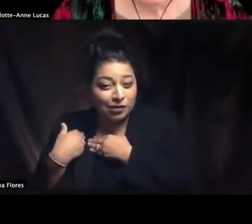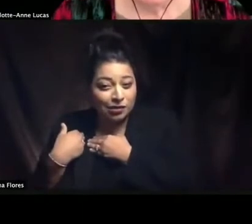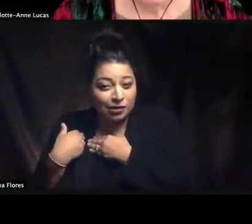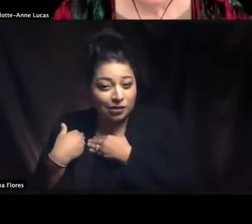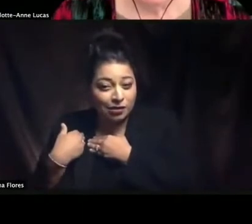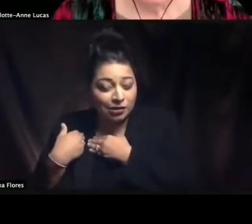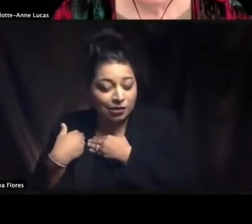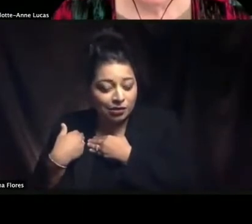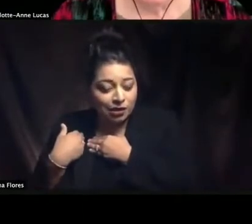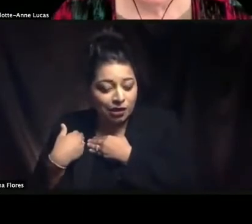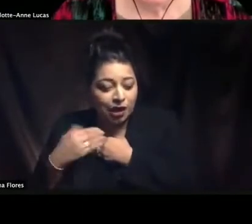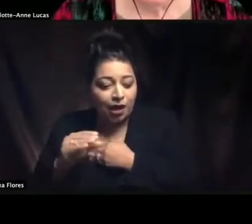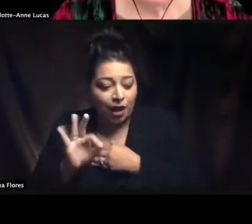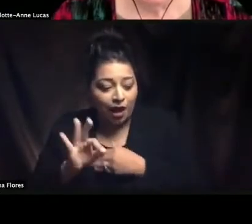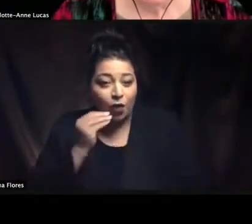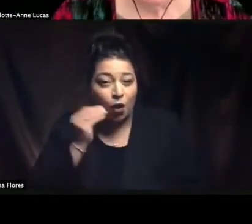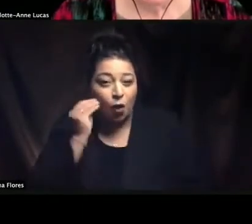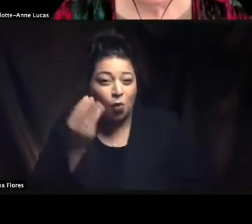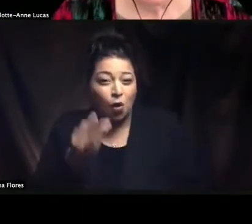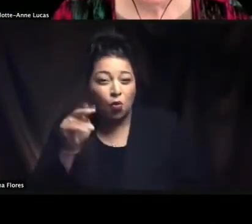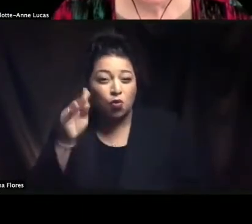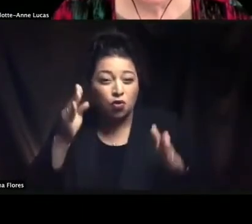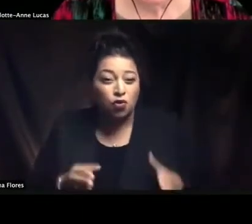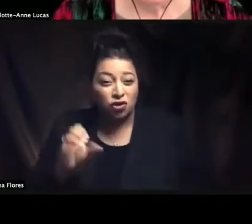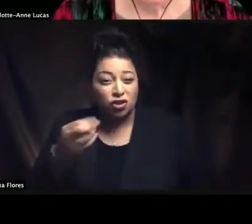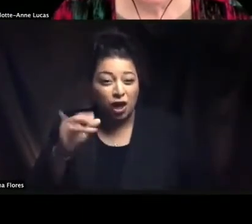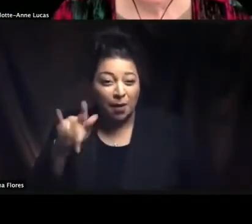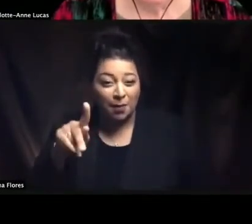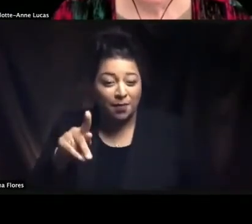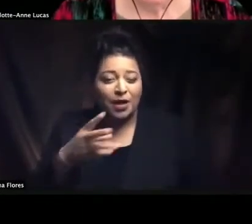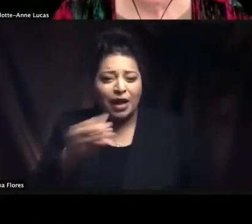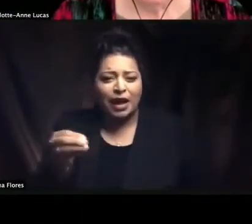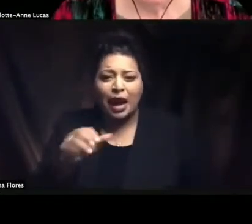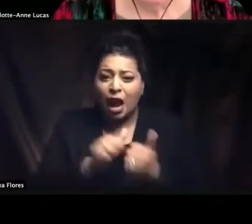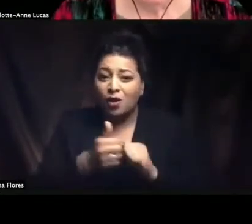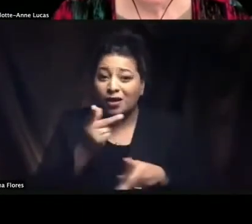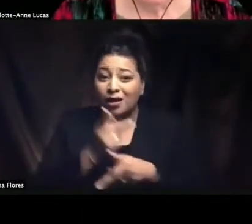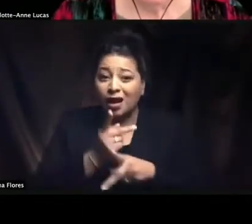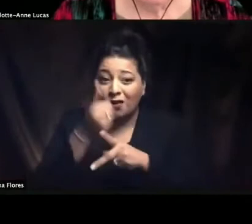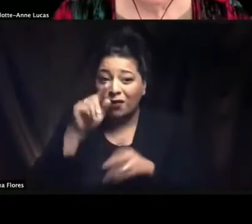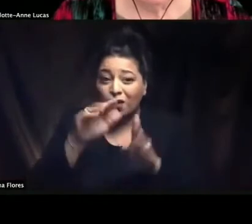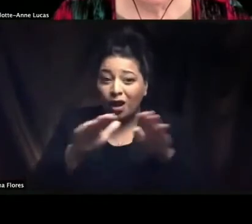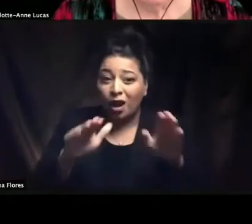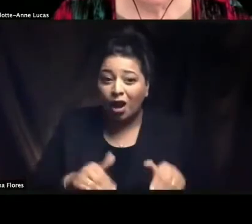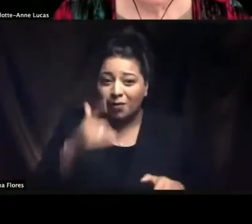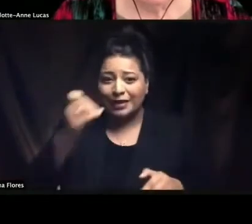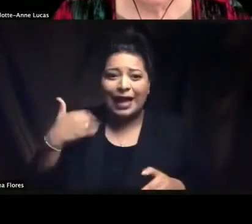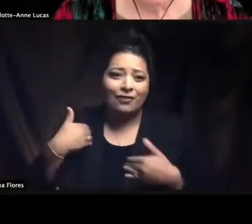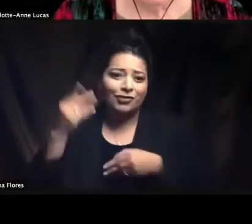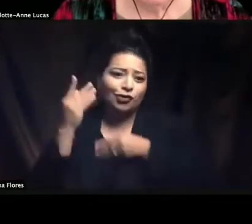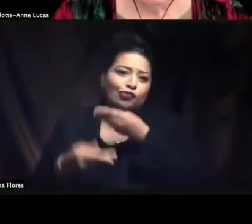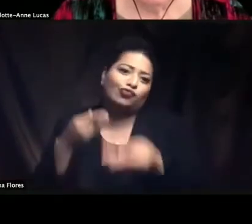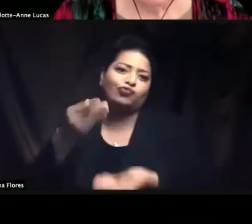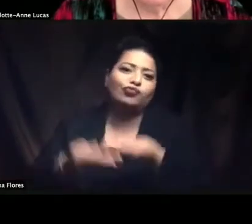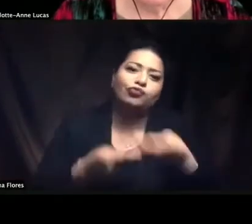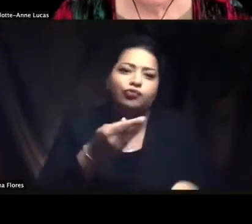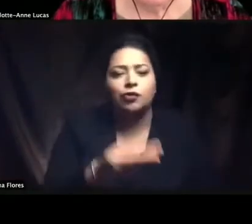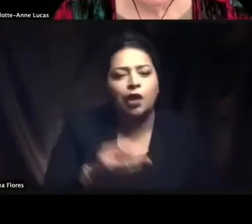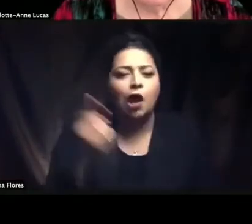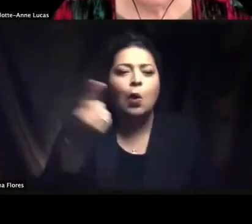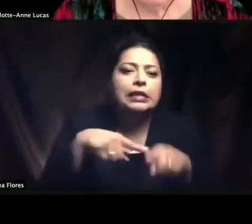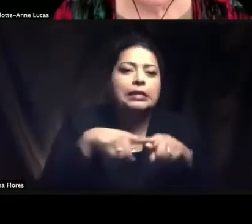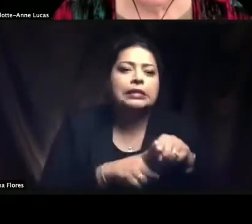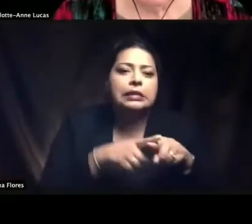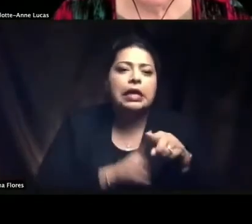home ownership and really what it takes to take care of a home, because you probably have generations in there who's always just dependent